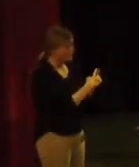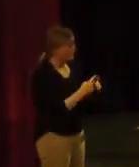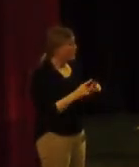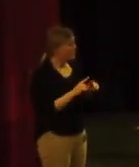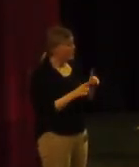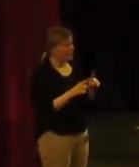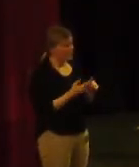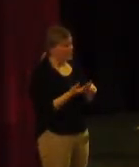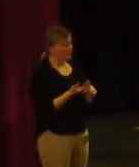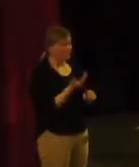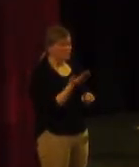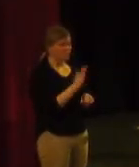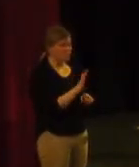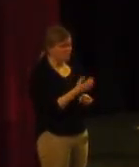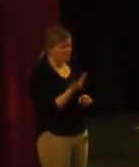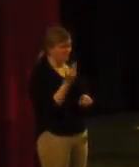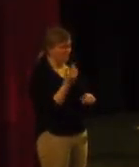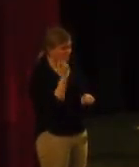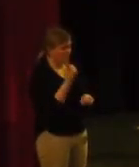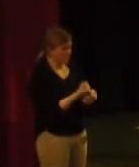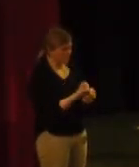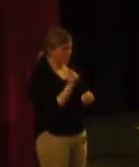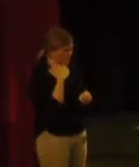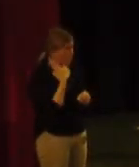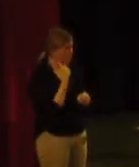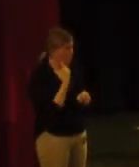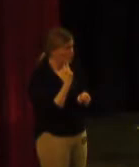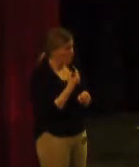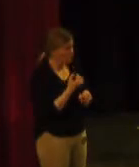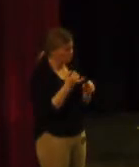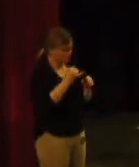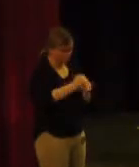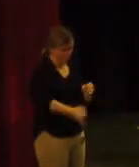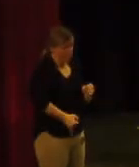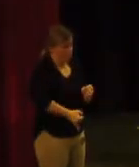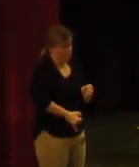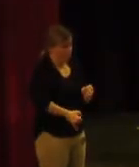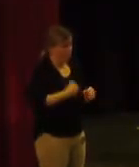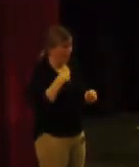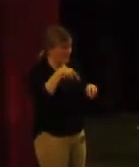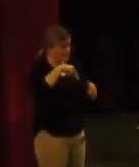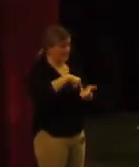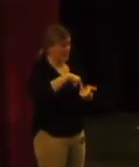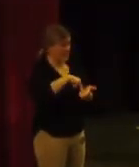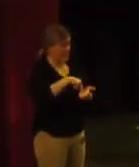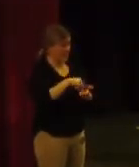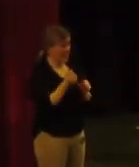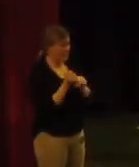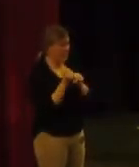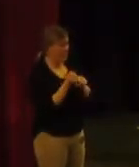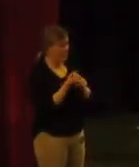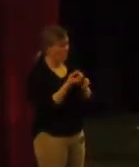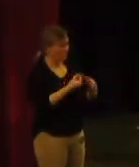a year ago. And it sits right on the border. So I'm standing in a little ball field in El Paso, Texas. And that X is